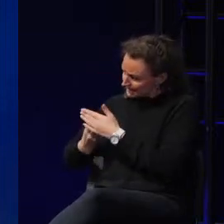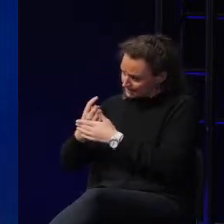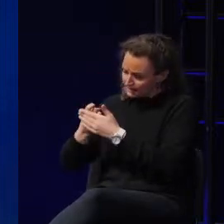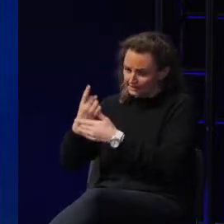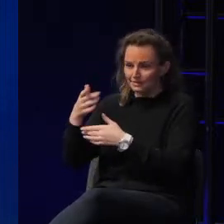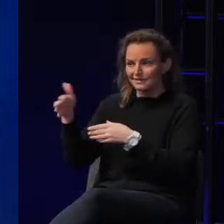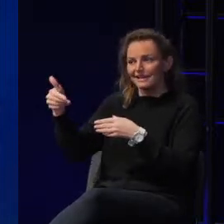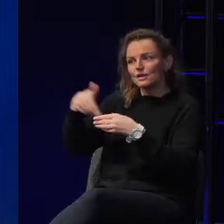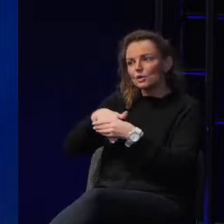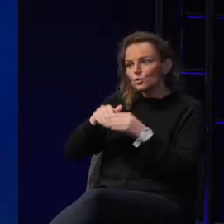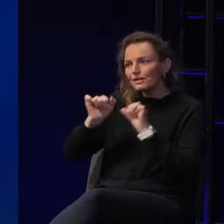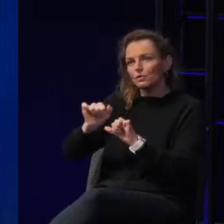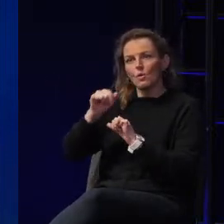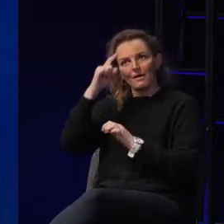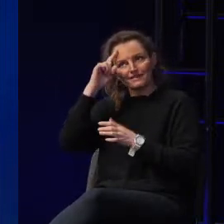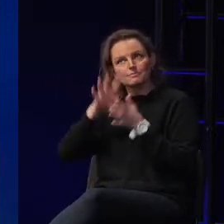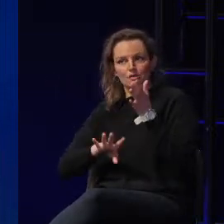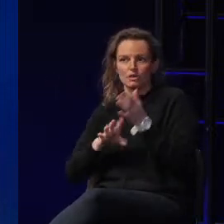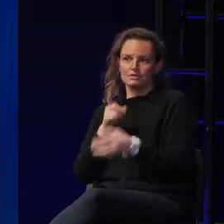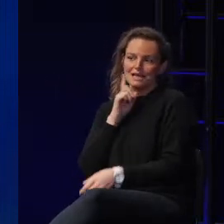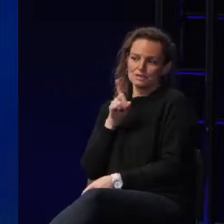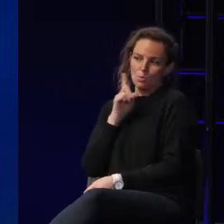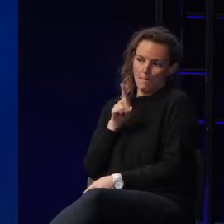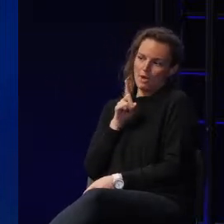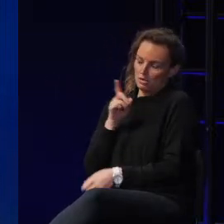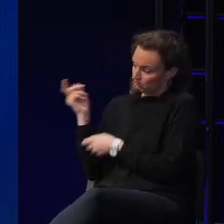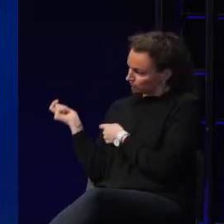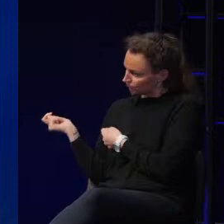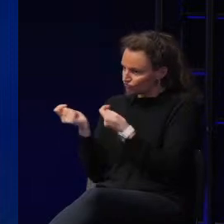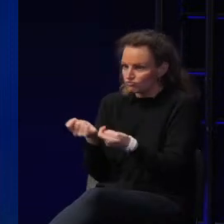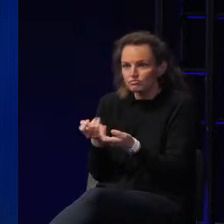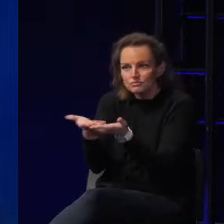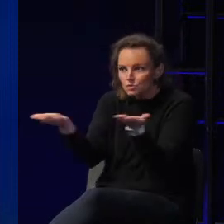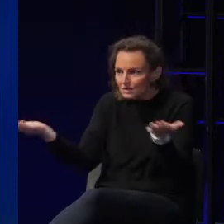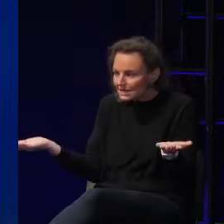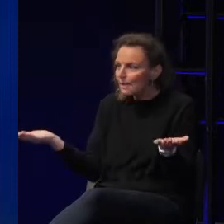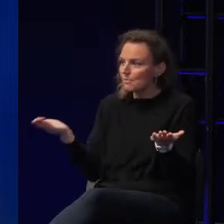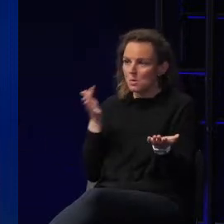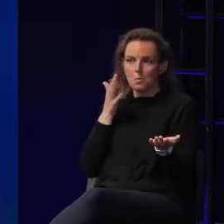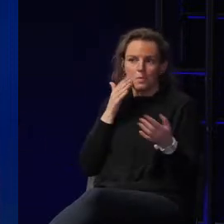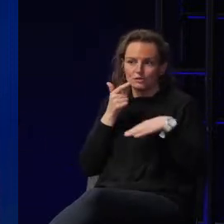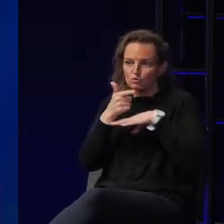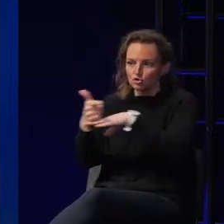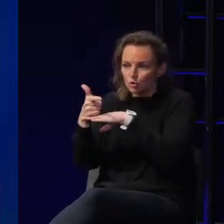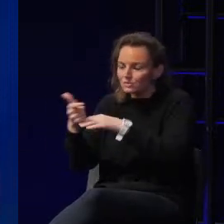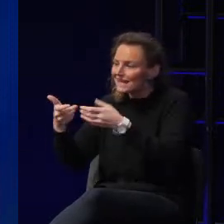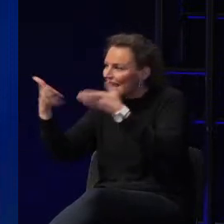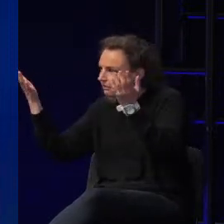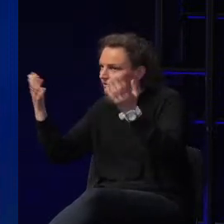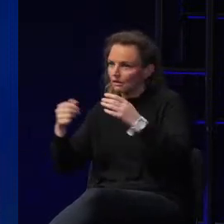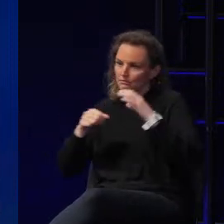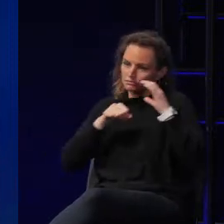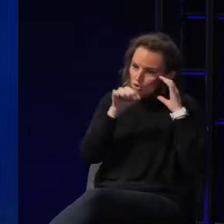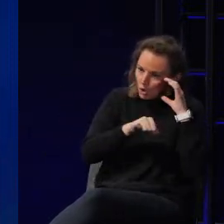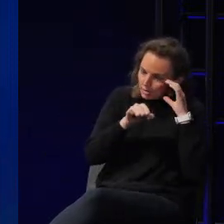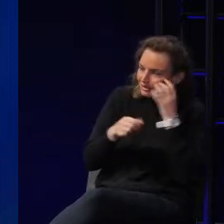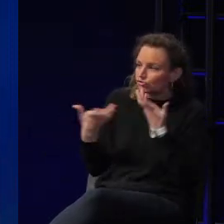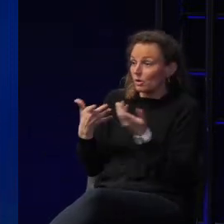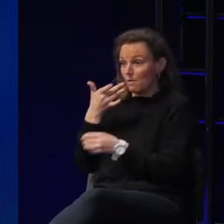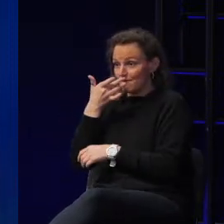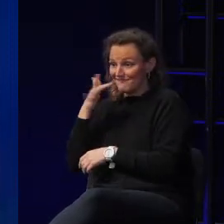your experiences as a woman to the table whenever you shoot anything, whether it's documentary or